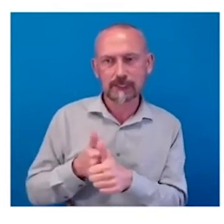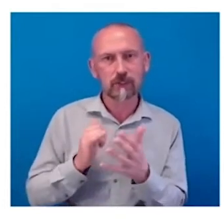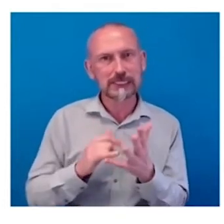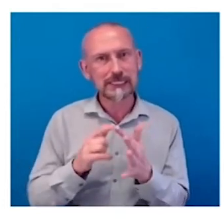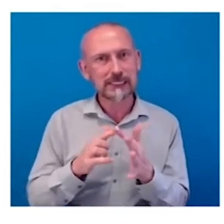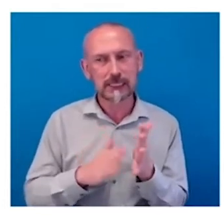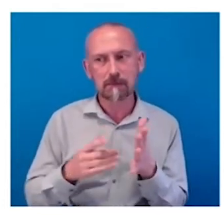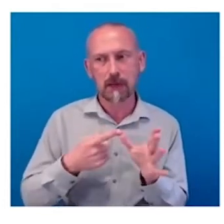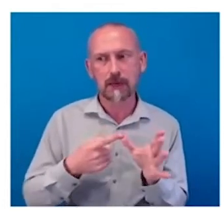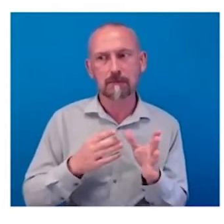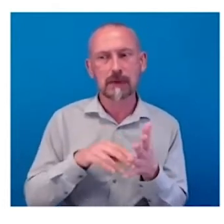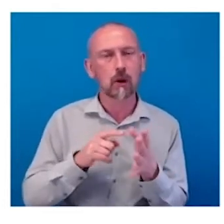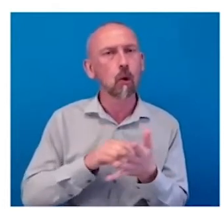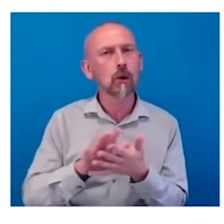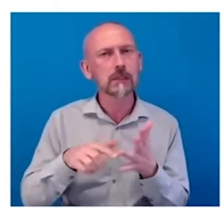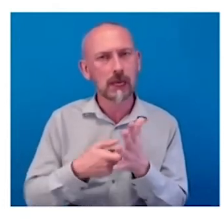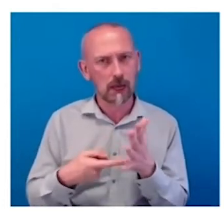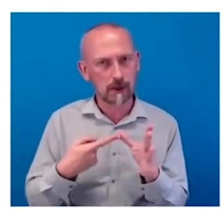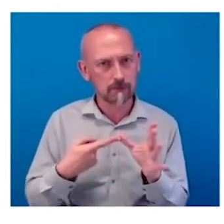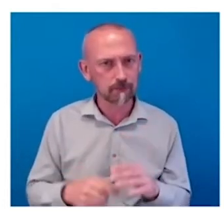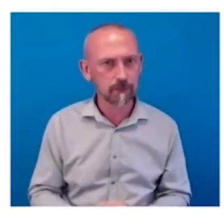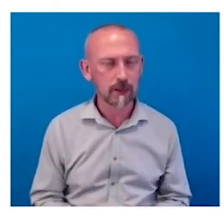Skip ahead now. Right. So